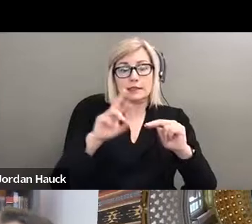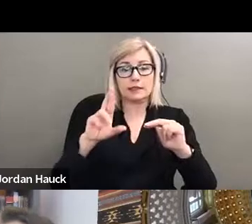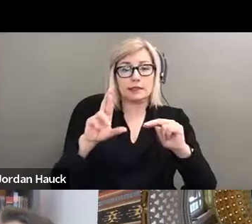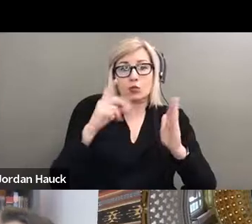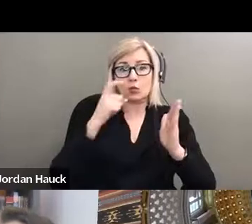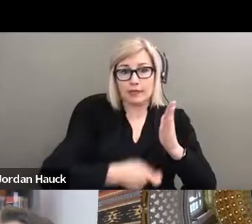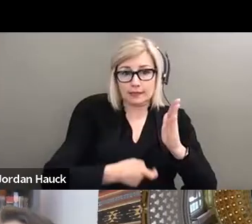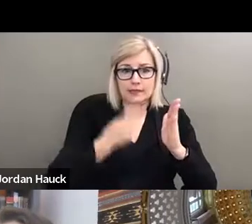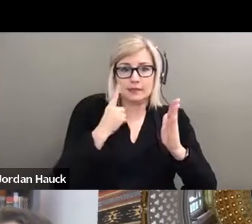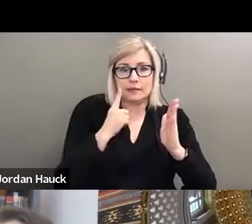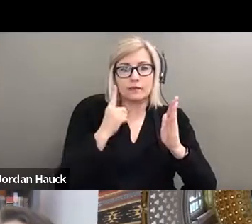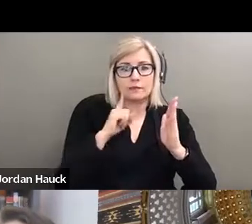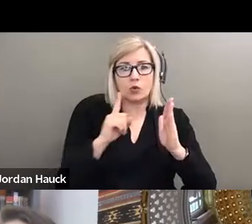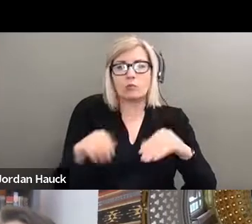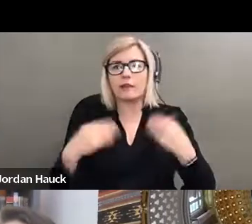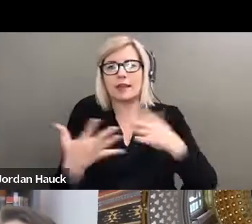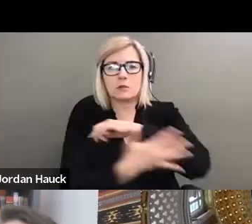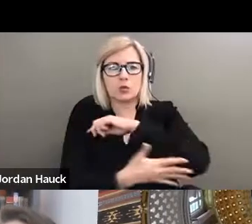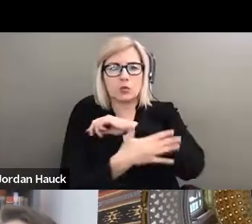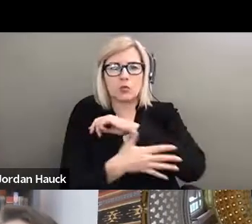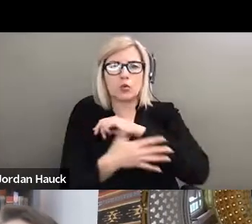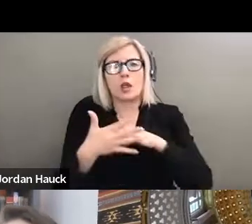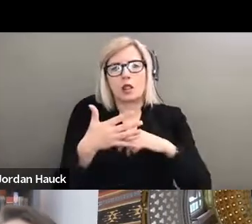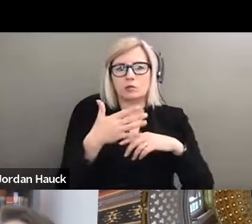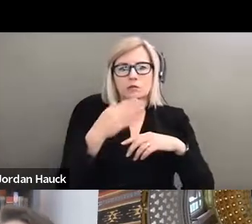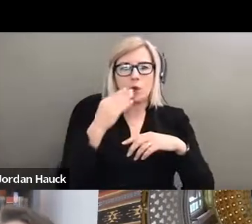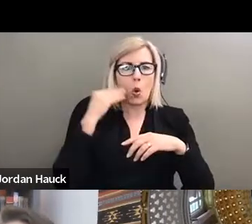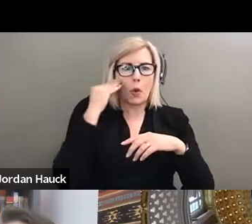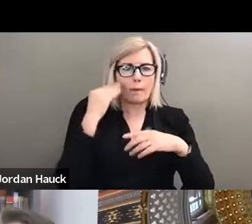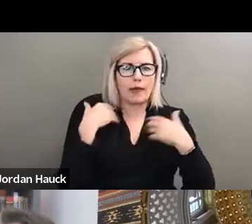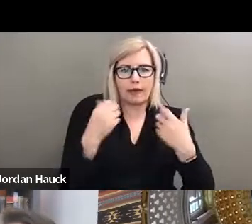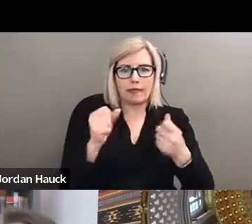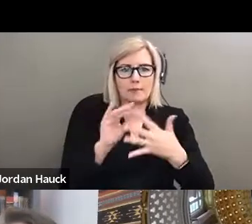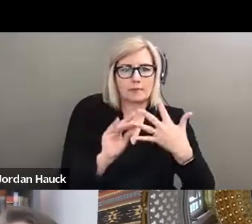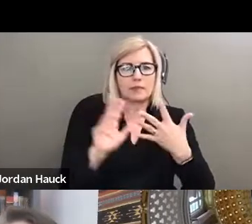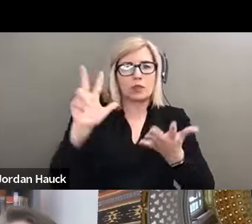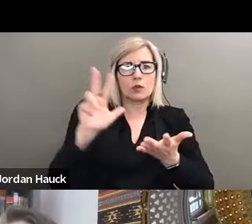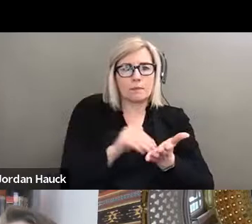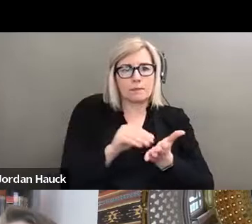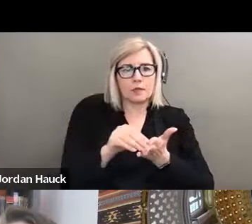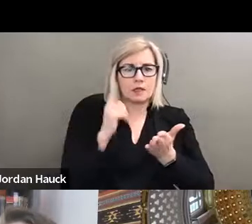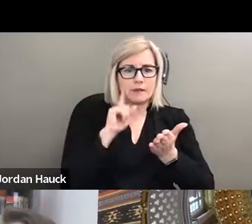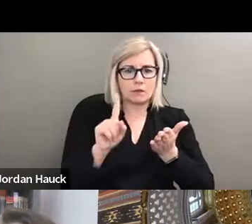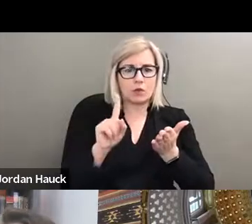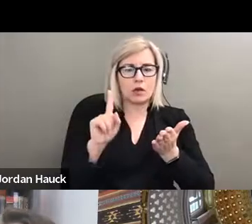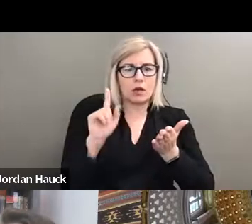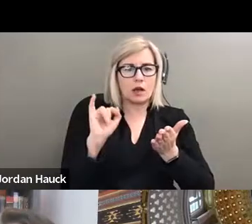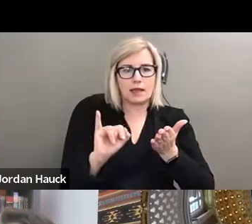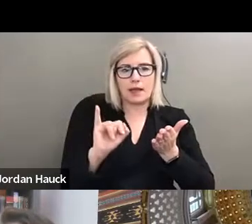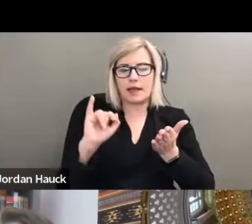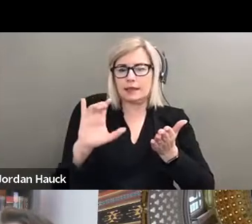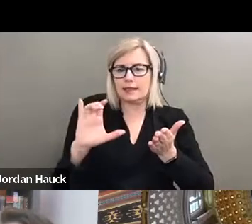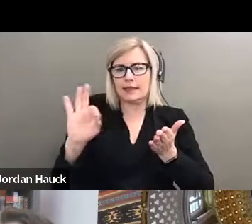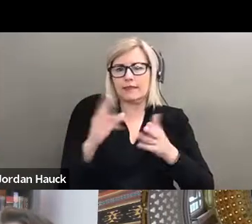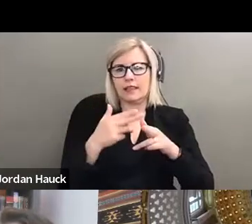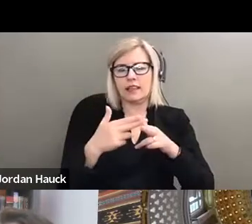rates, provide more rural home health care options. 3 million for intermediate care